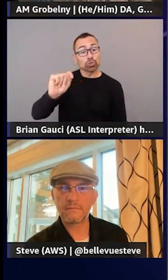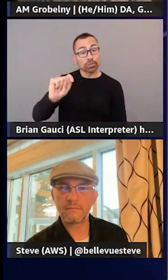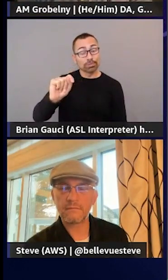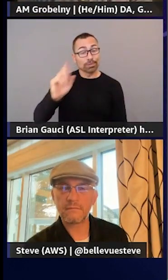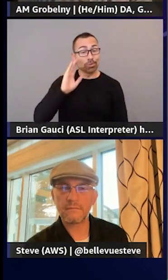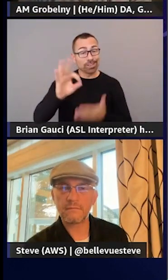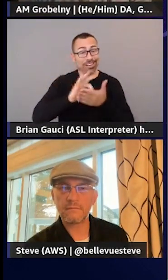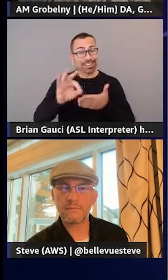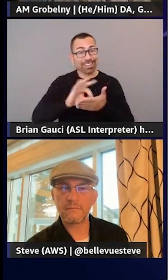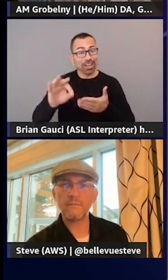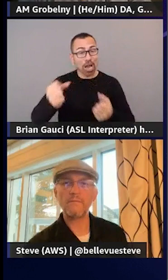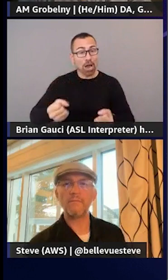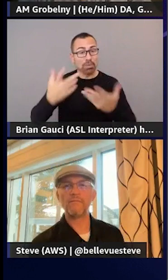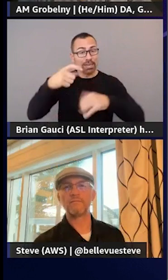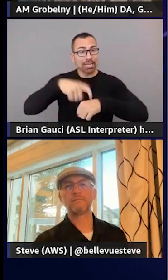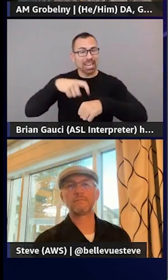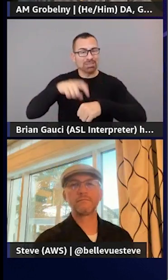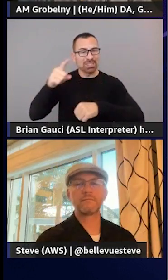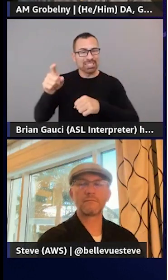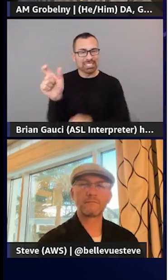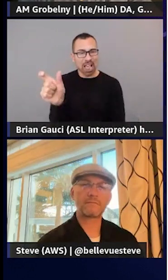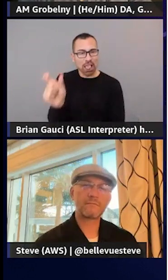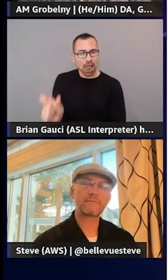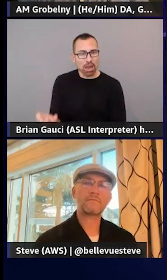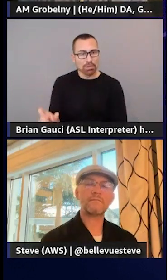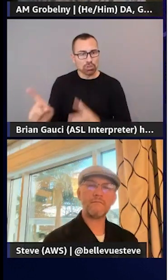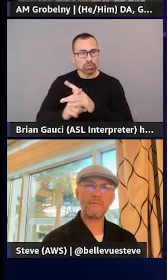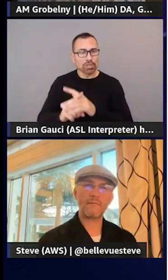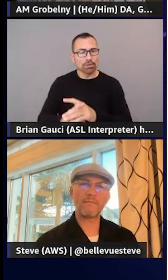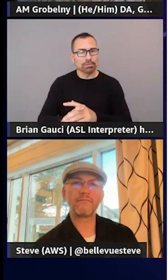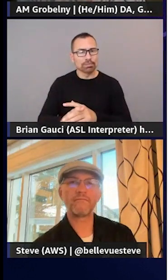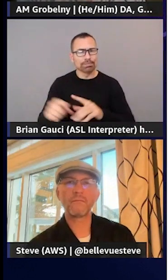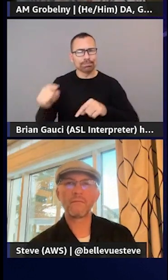let's go back to that. Let's go back to that.